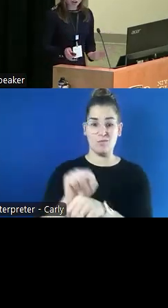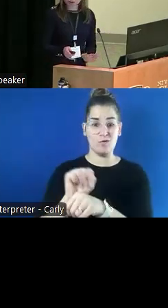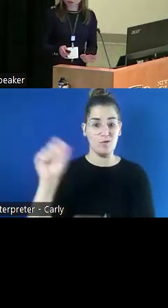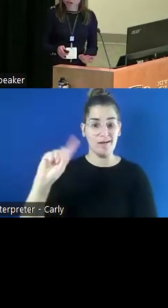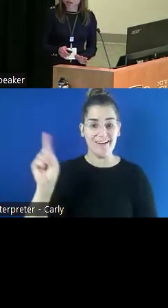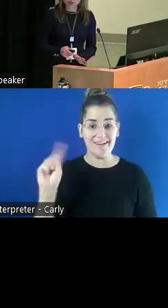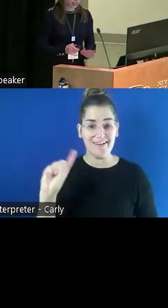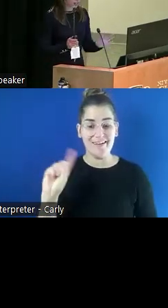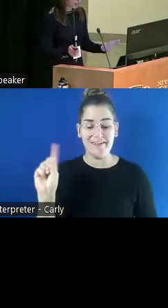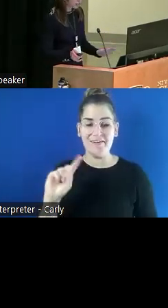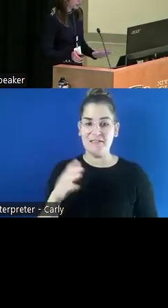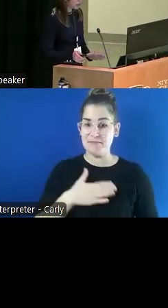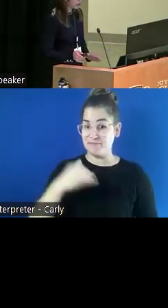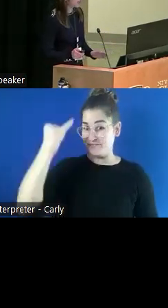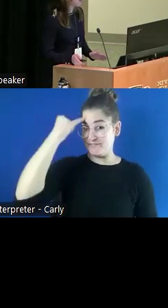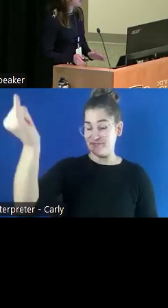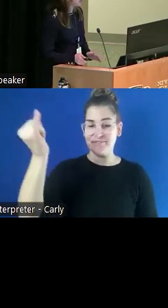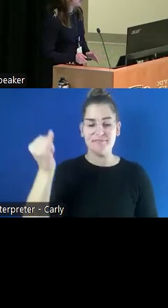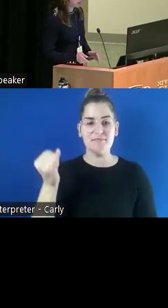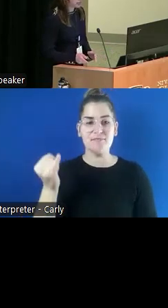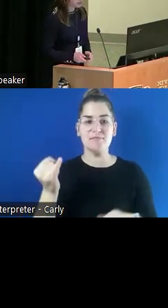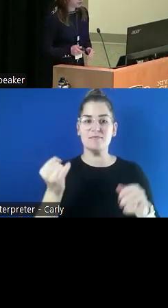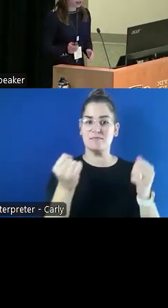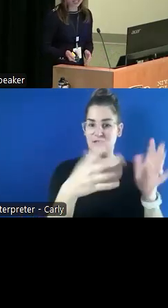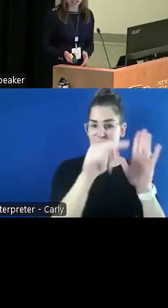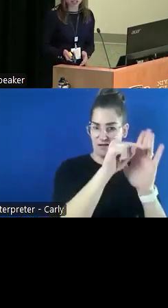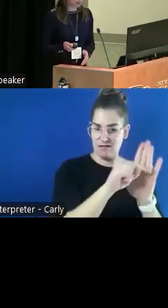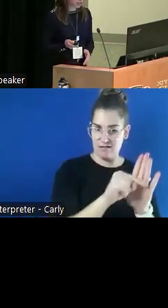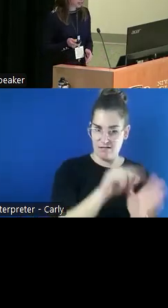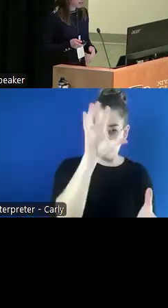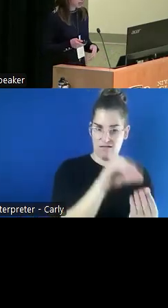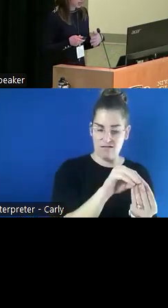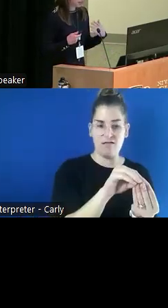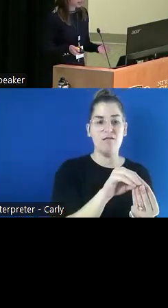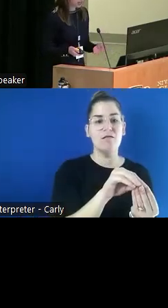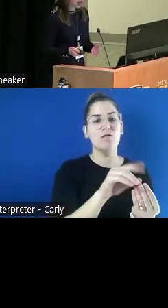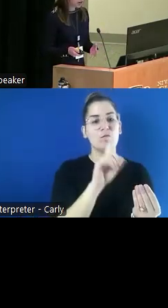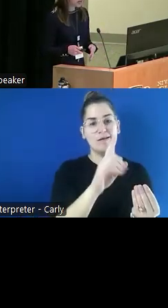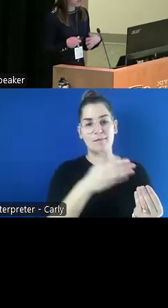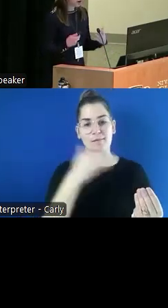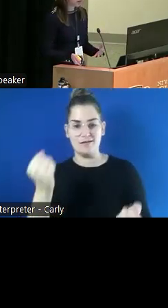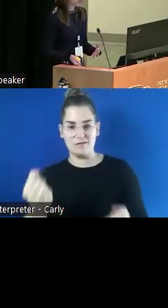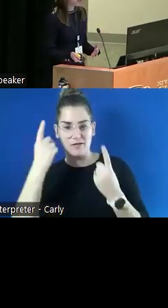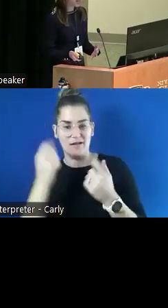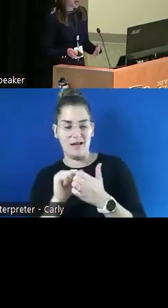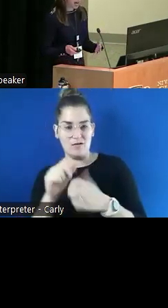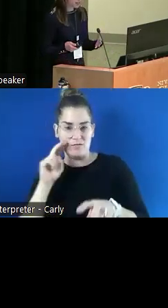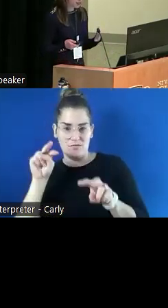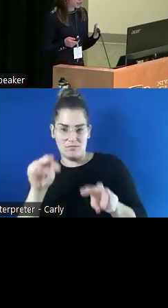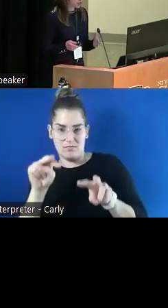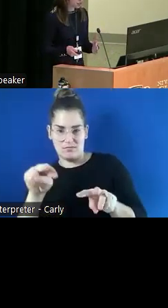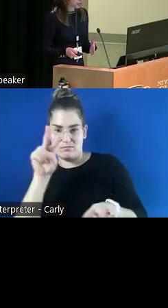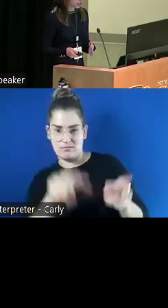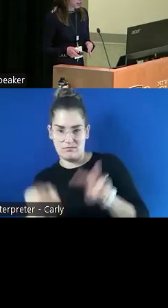I argue out of the collection of negative symptoms, there is a priority need to better understand how we can monitor